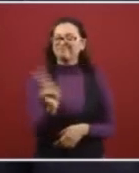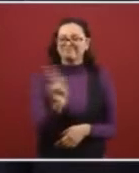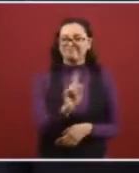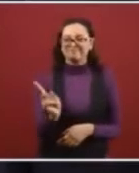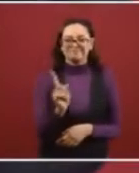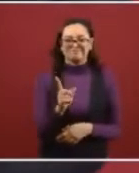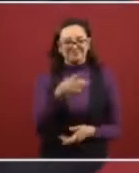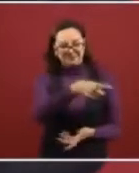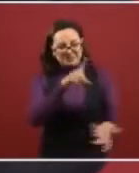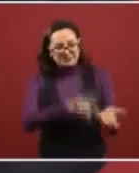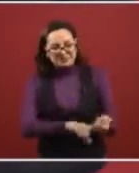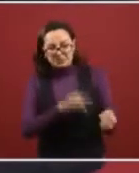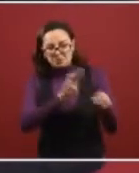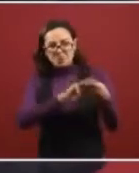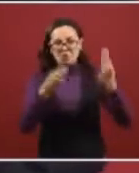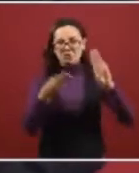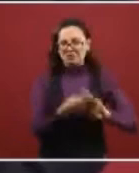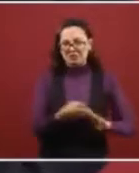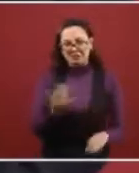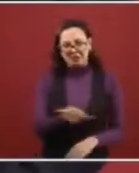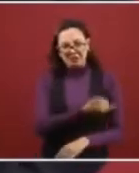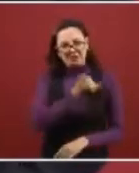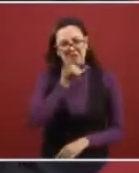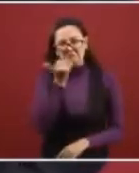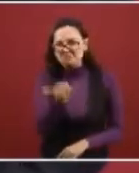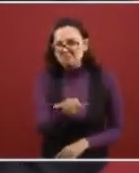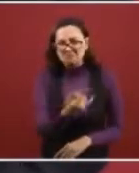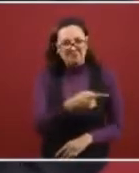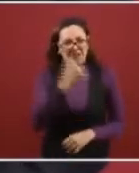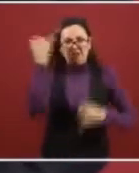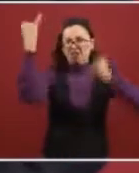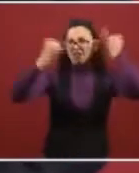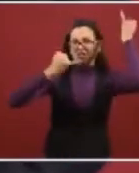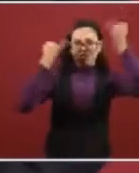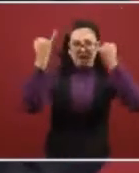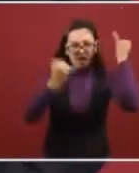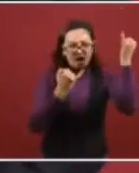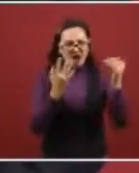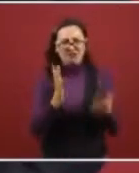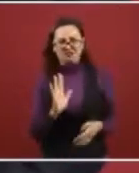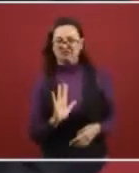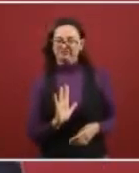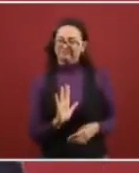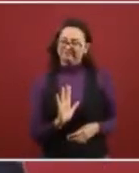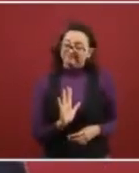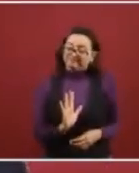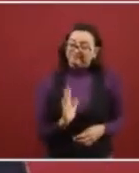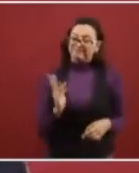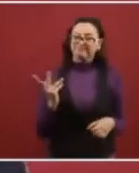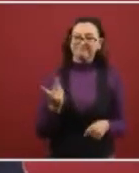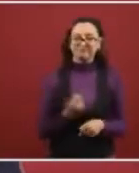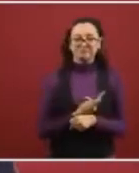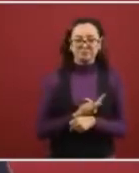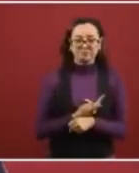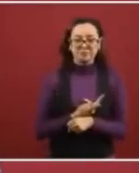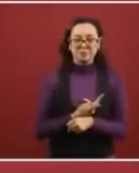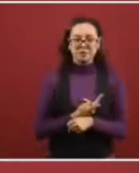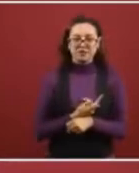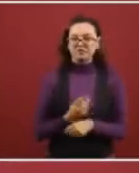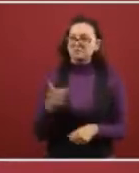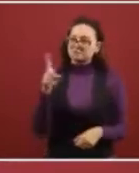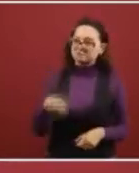hay causas justas, if there are si no just causes, justas, if you're not defending just causes, what you will